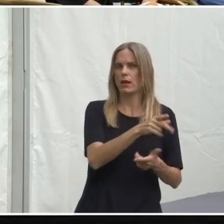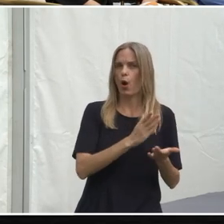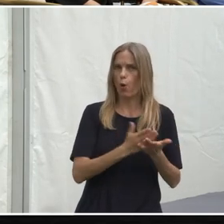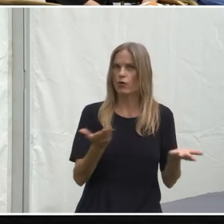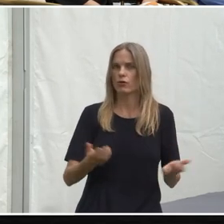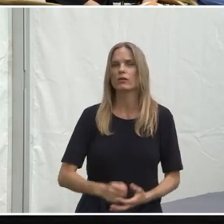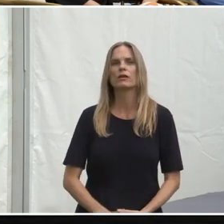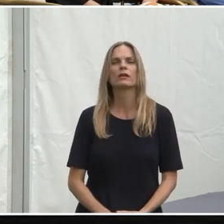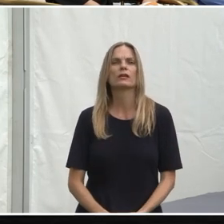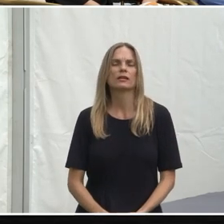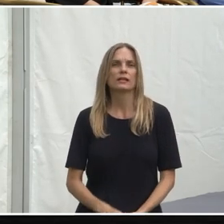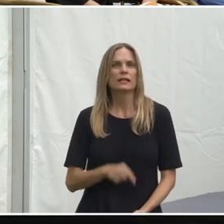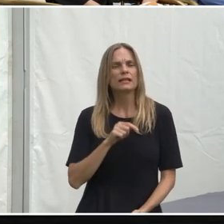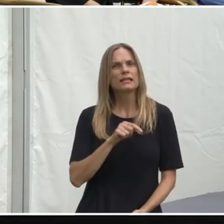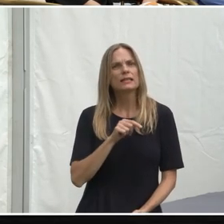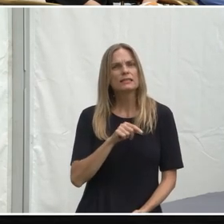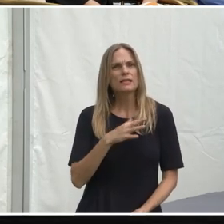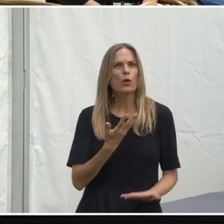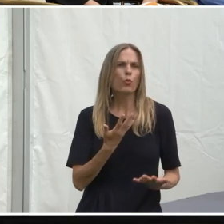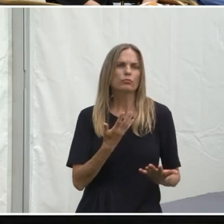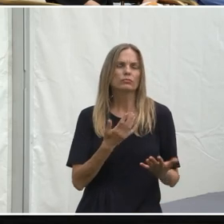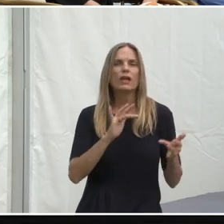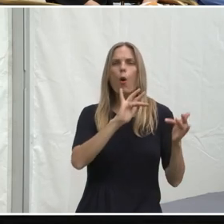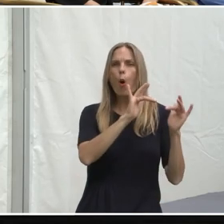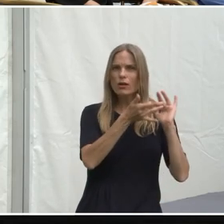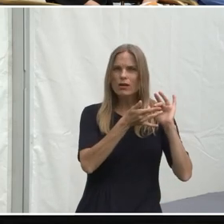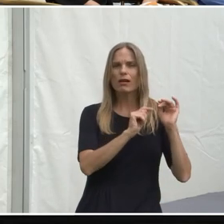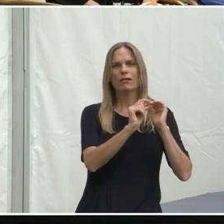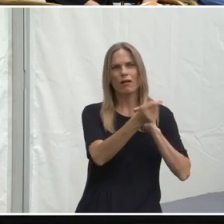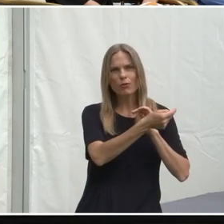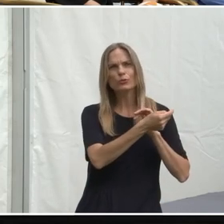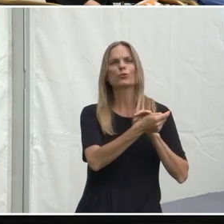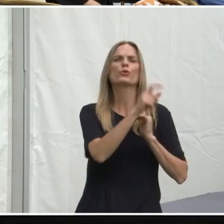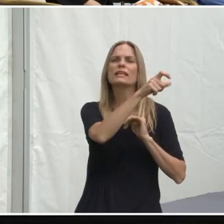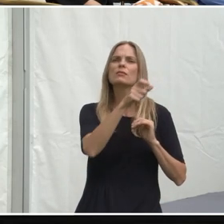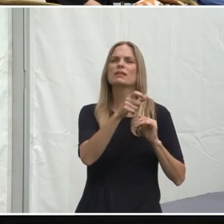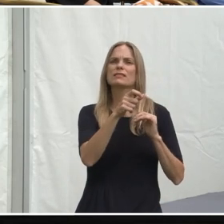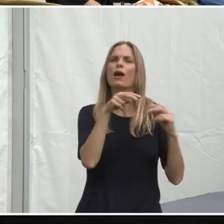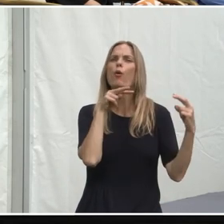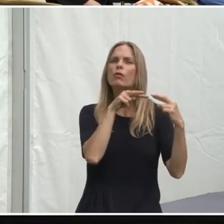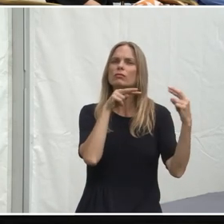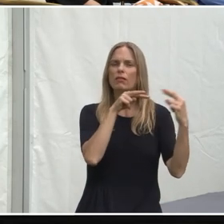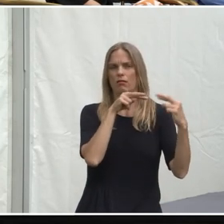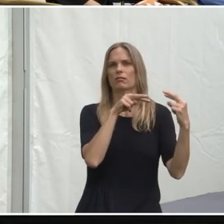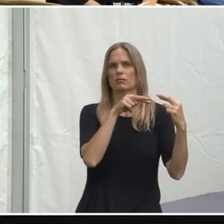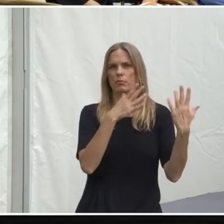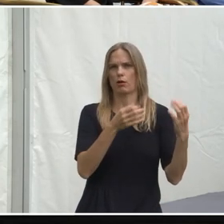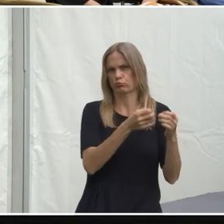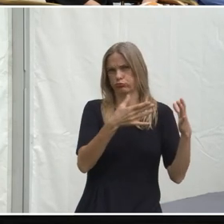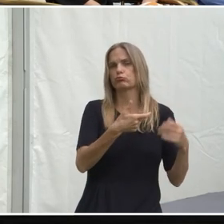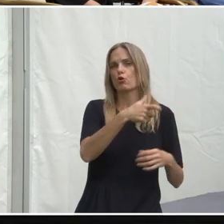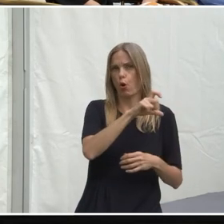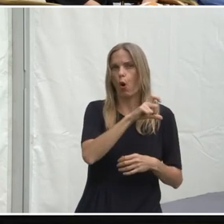mostly a huge source of connection for people. Of course, there are these sort of